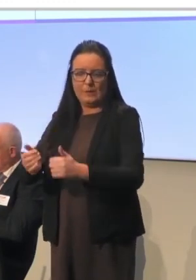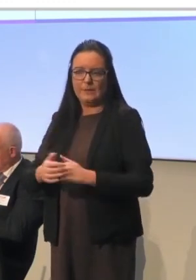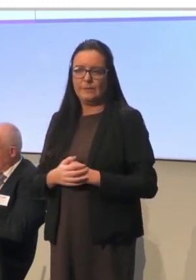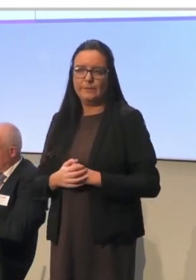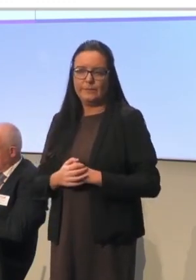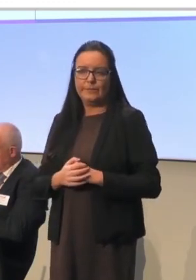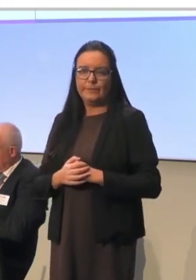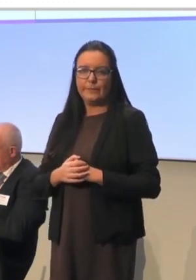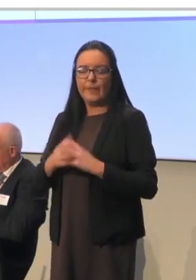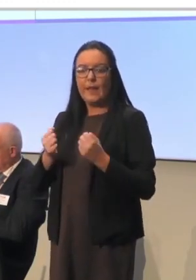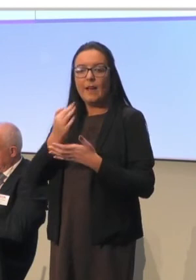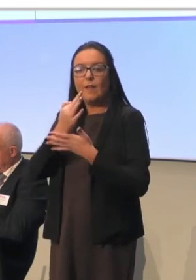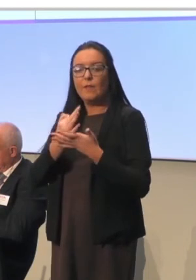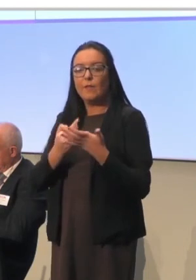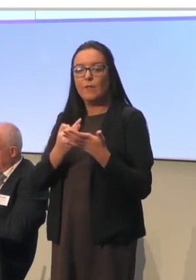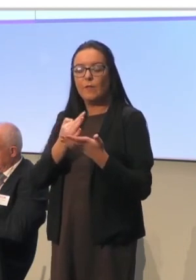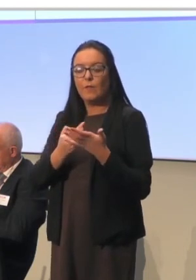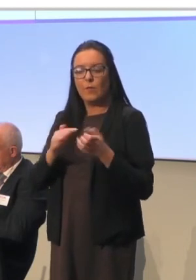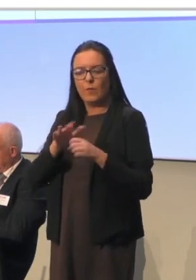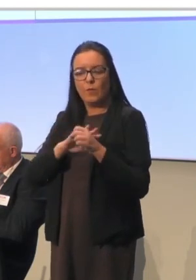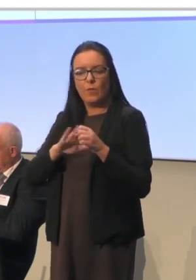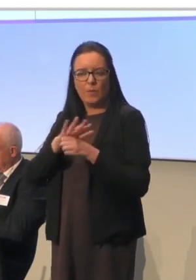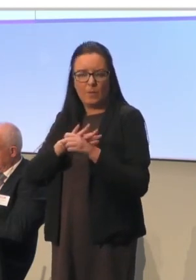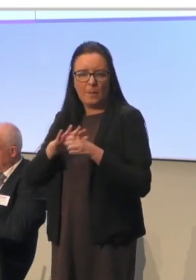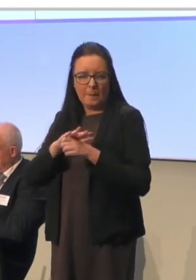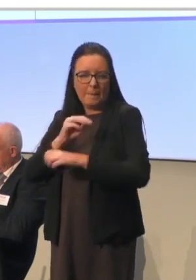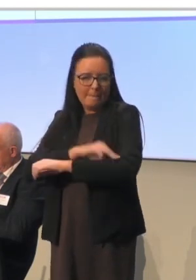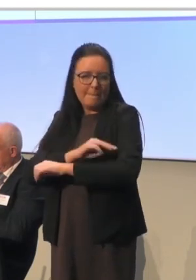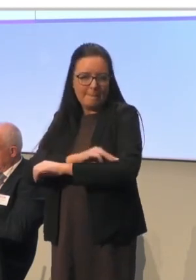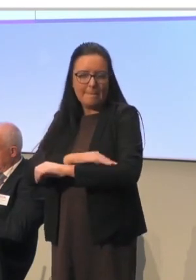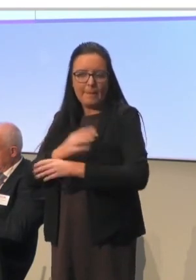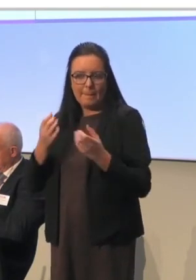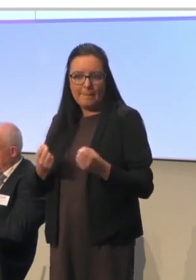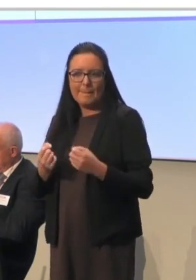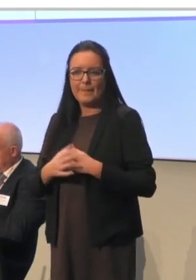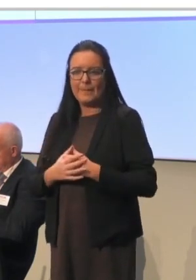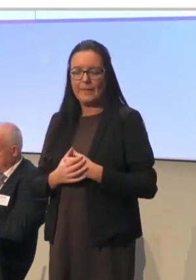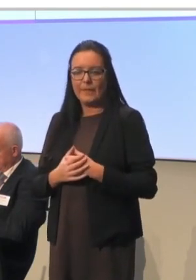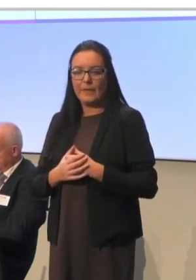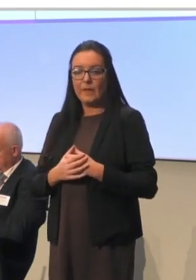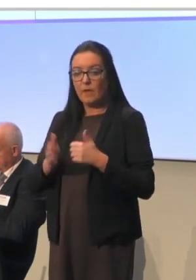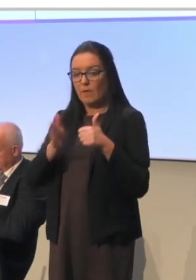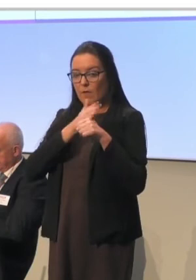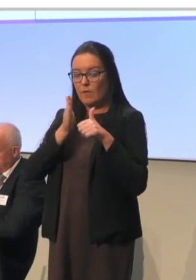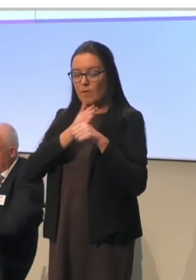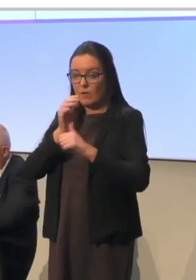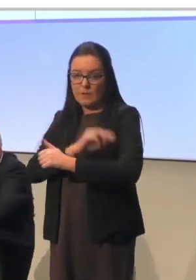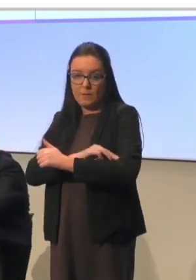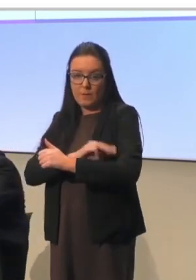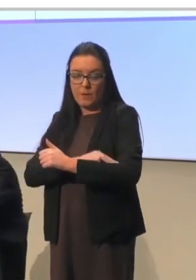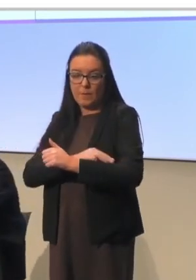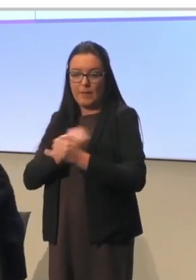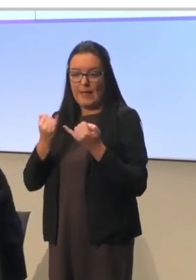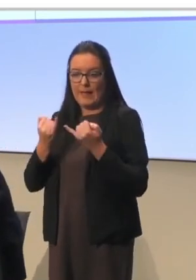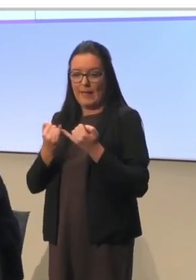But a couple of areas were more problematic, if you like. And the first of these related to the kind of